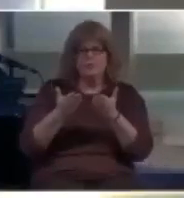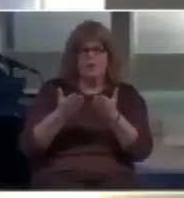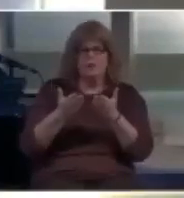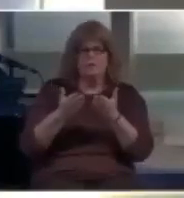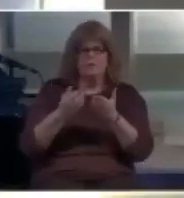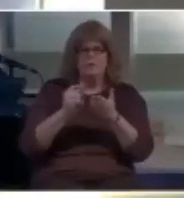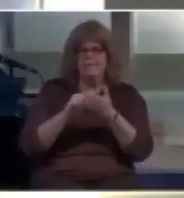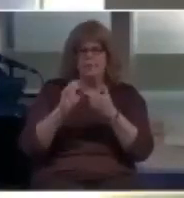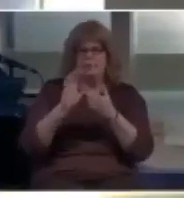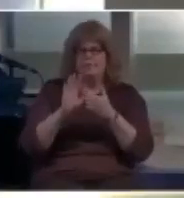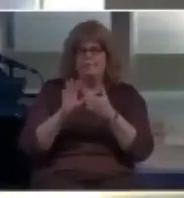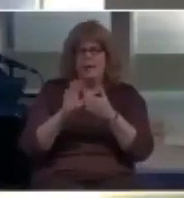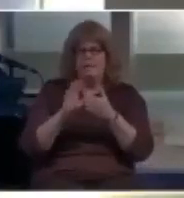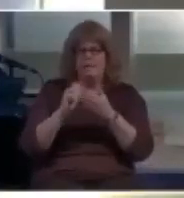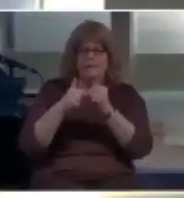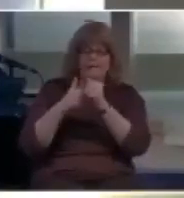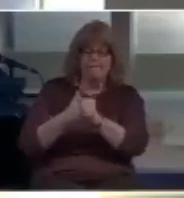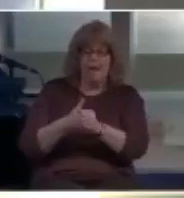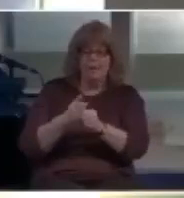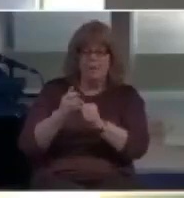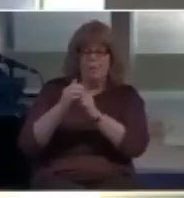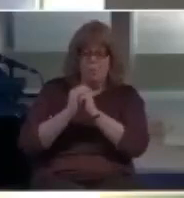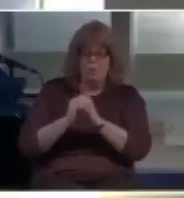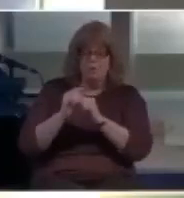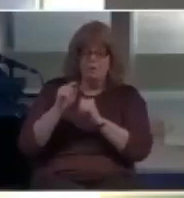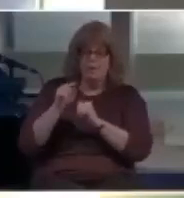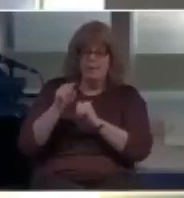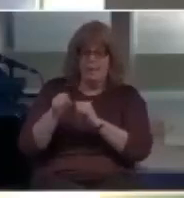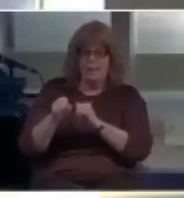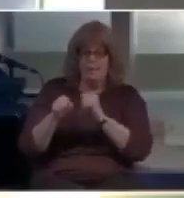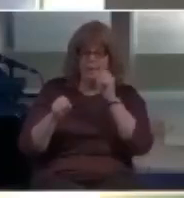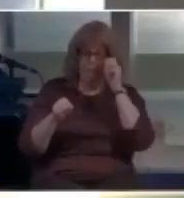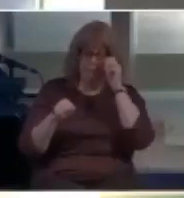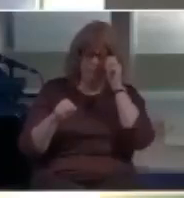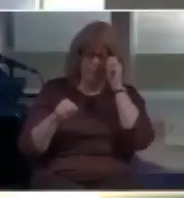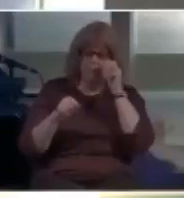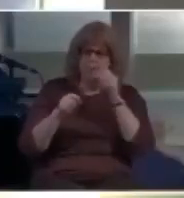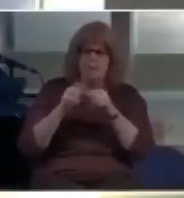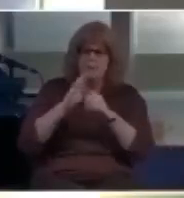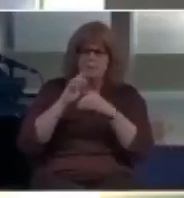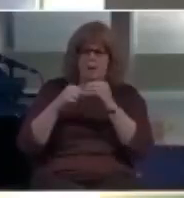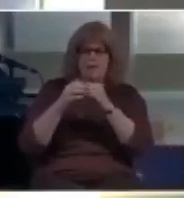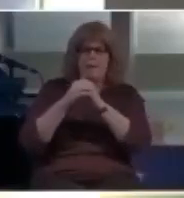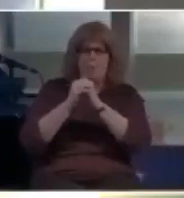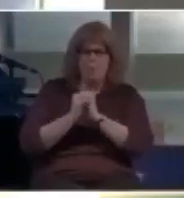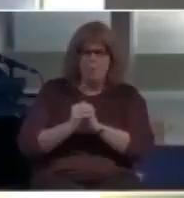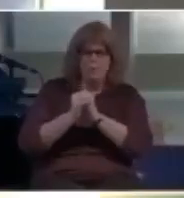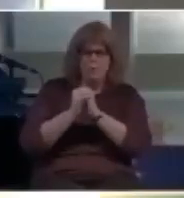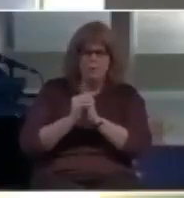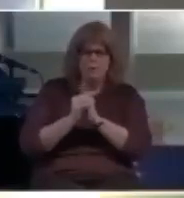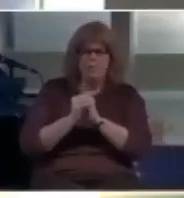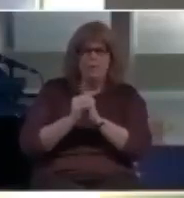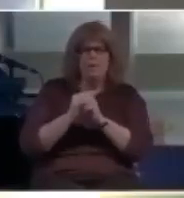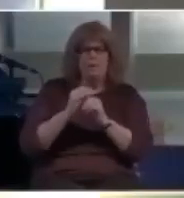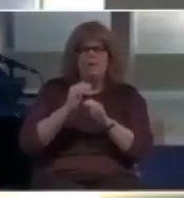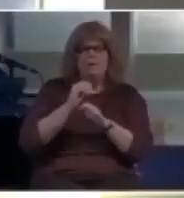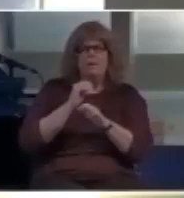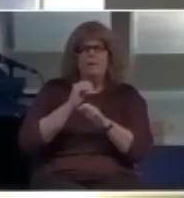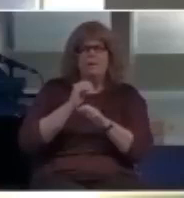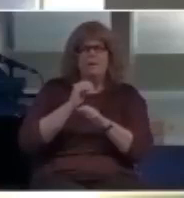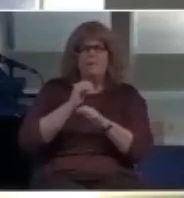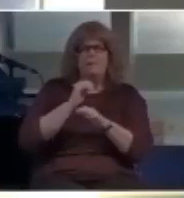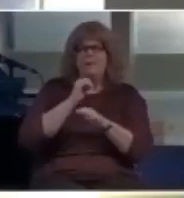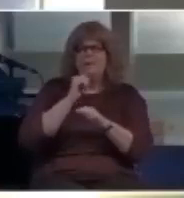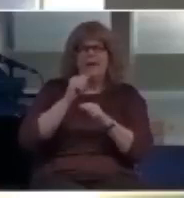in verse 5, they follow him and they worship him. And when we talk about worship, don't always think in terms of,